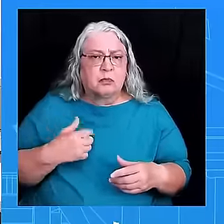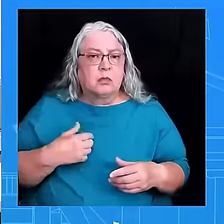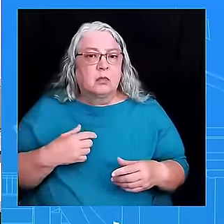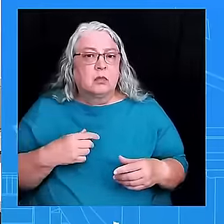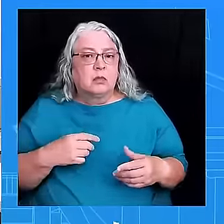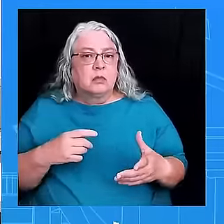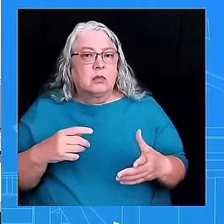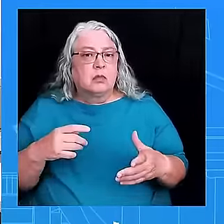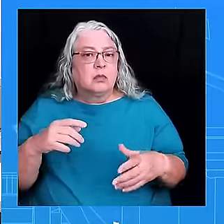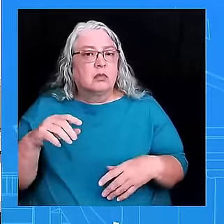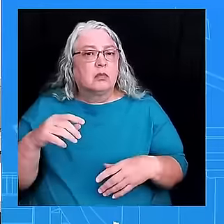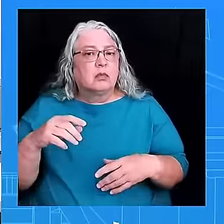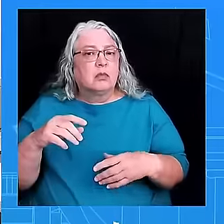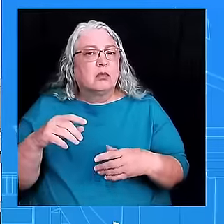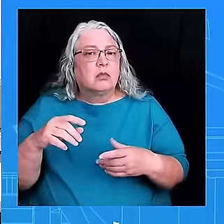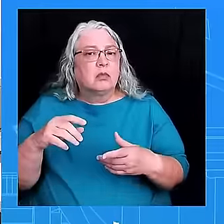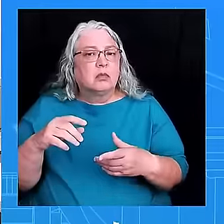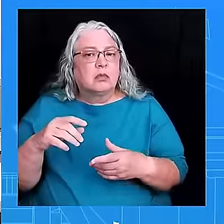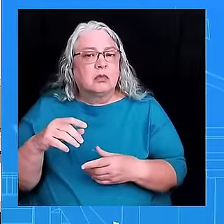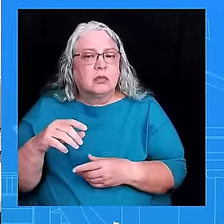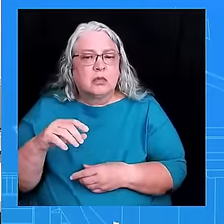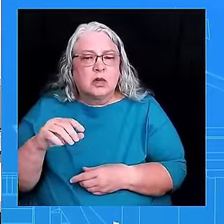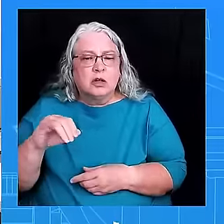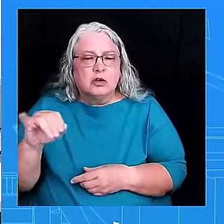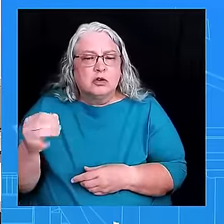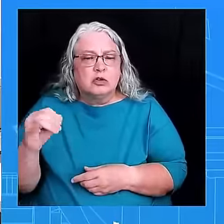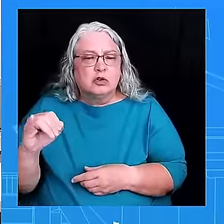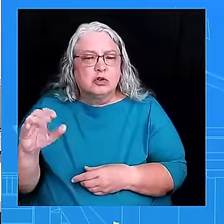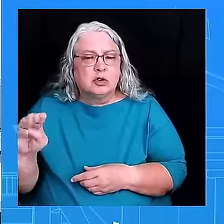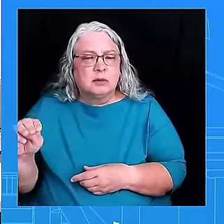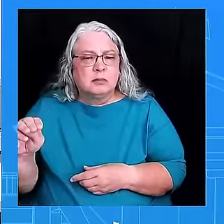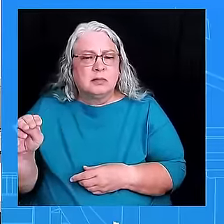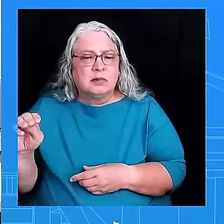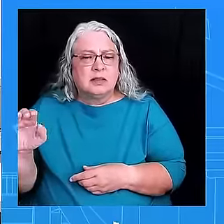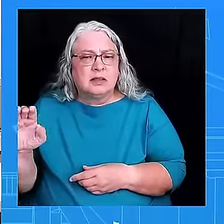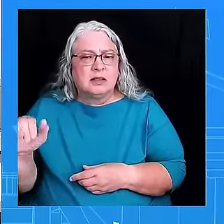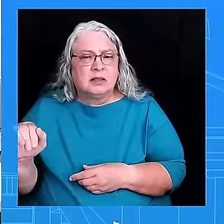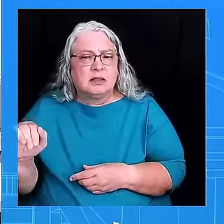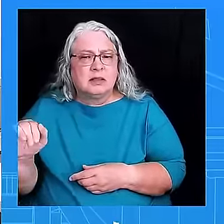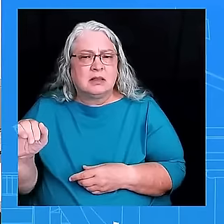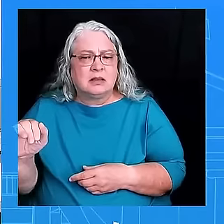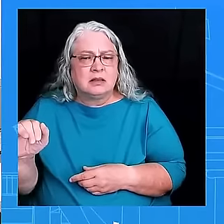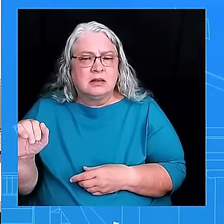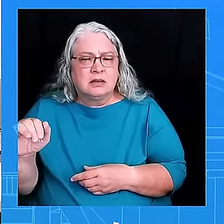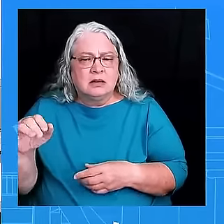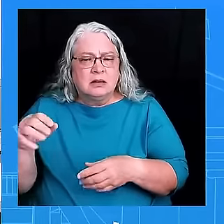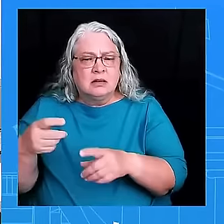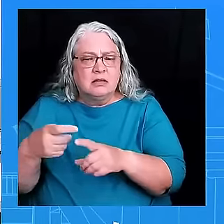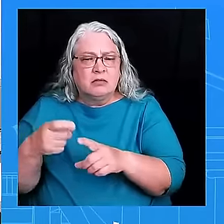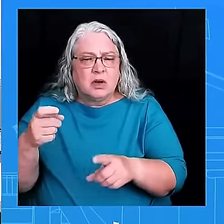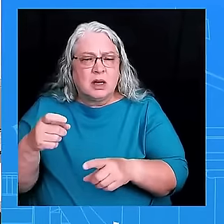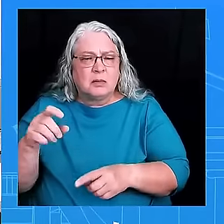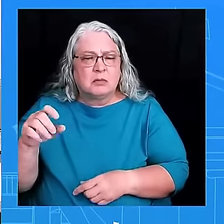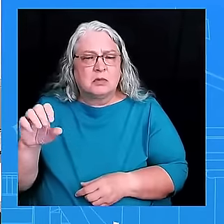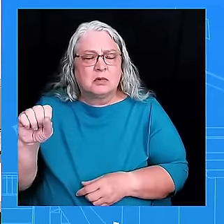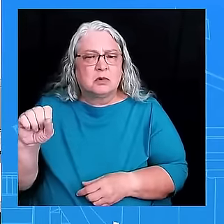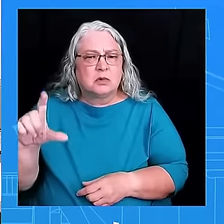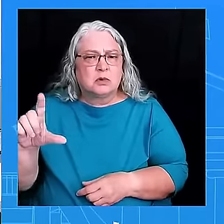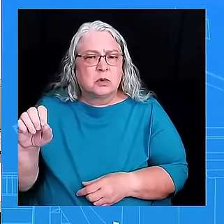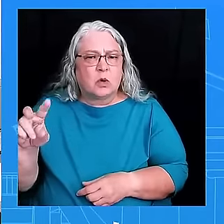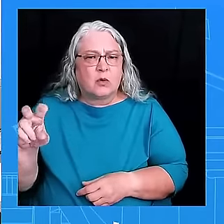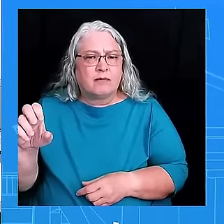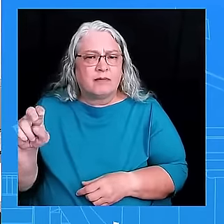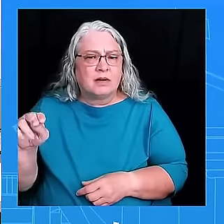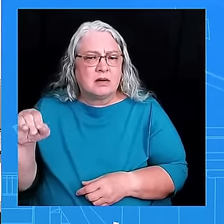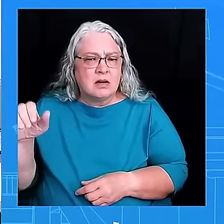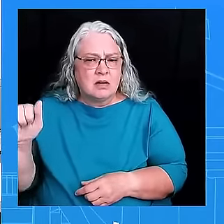Slovenia right around the time he was making his decision on his political future. How much was the thinking that he had to go